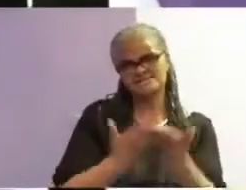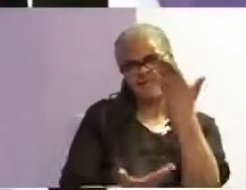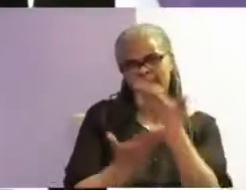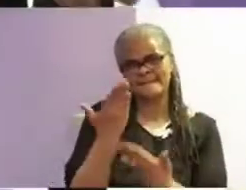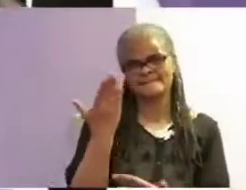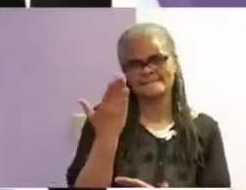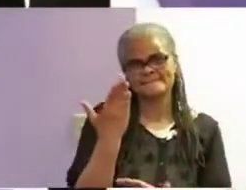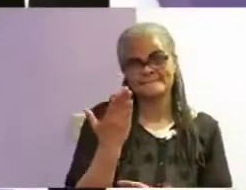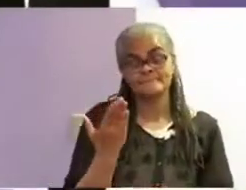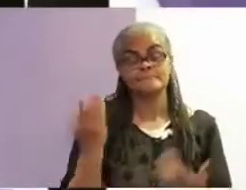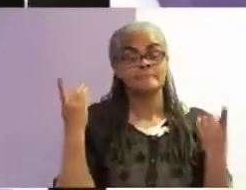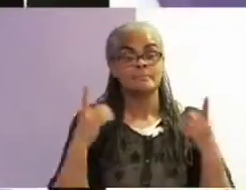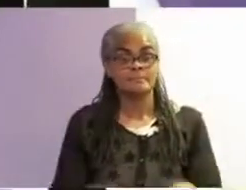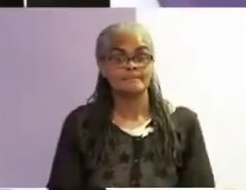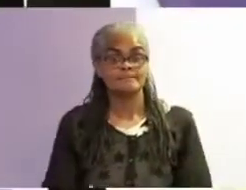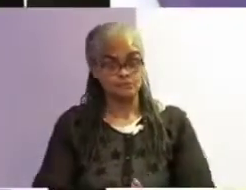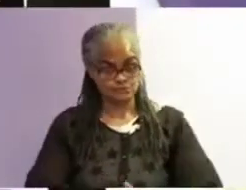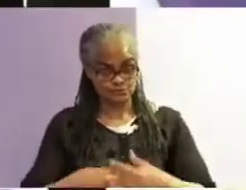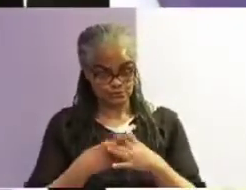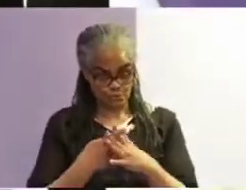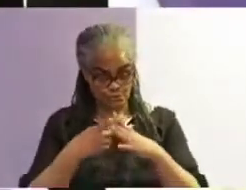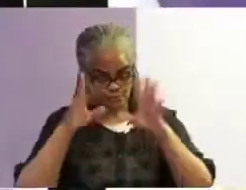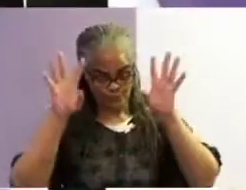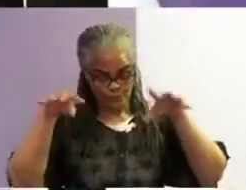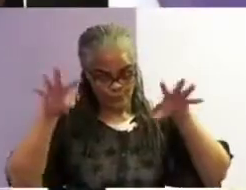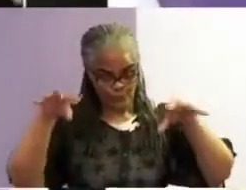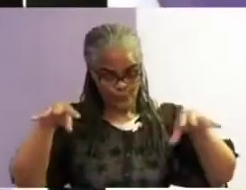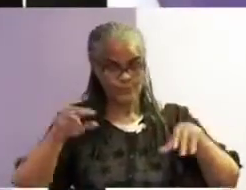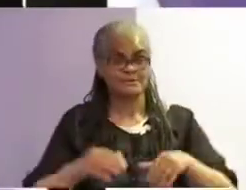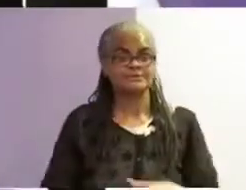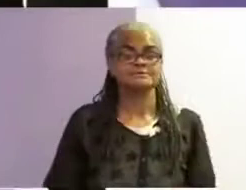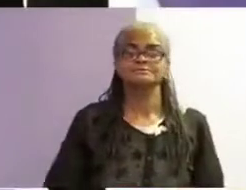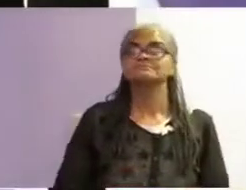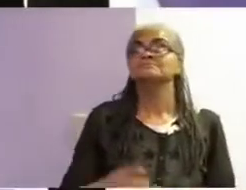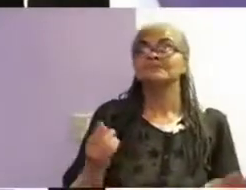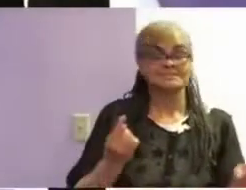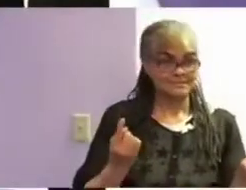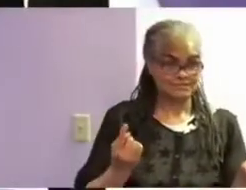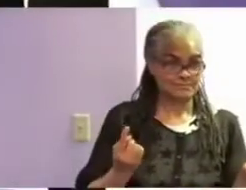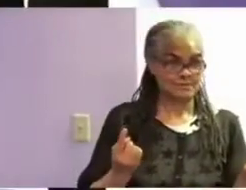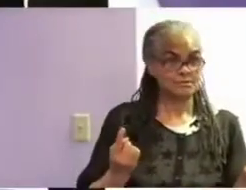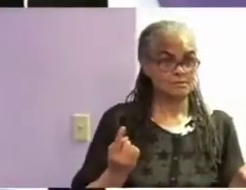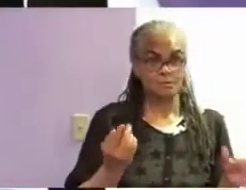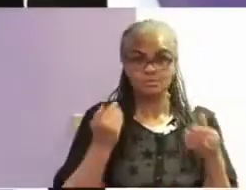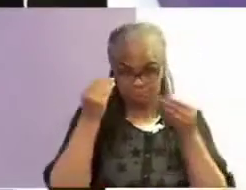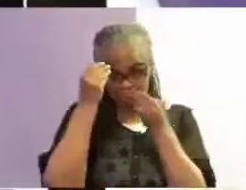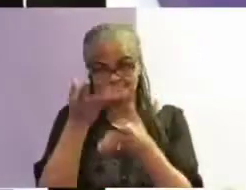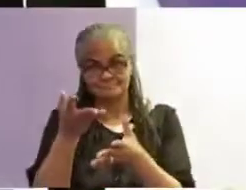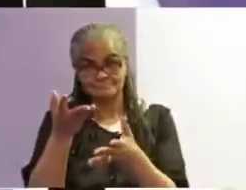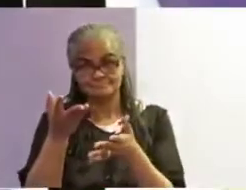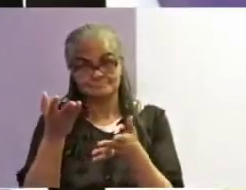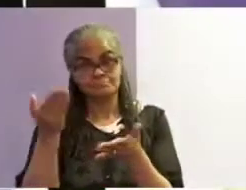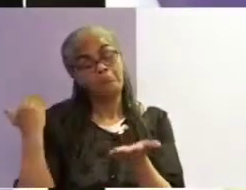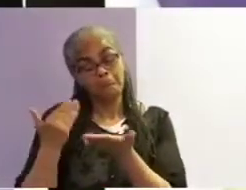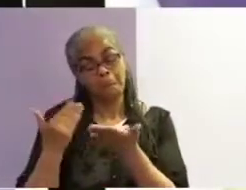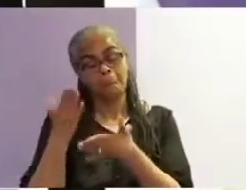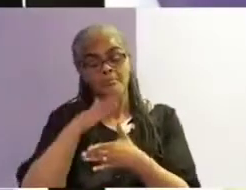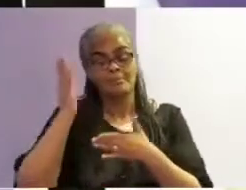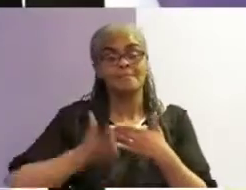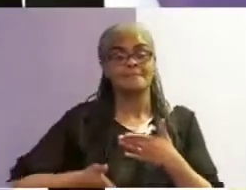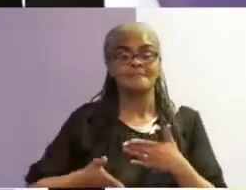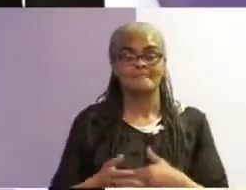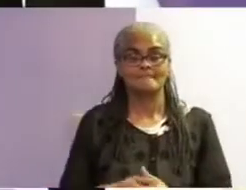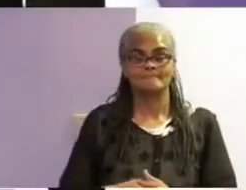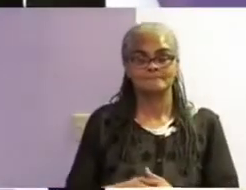to rain. But something I want to share with you. And I'm almost done. In the